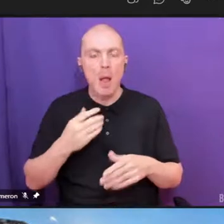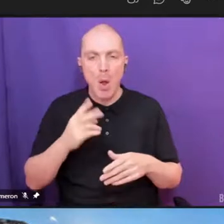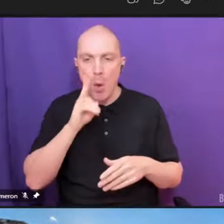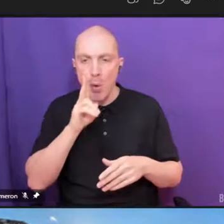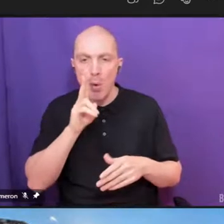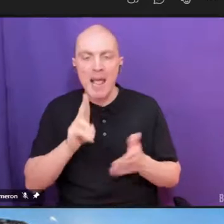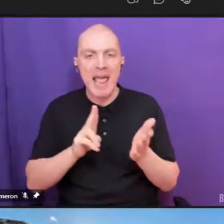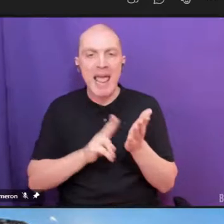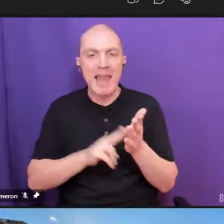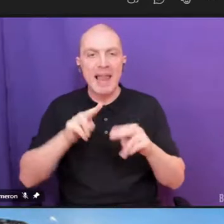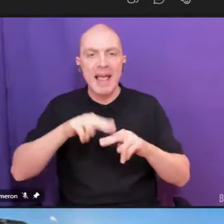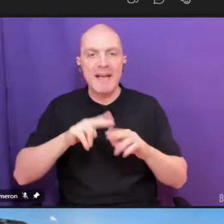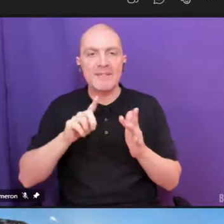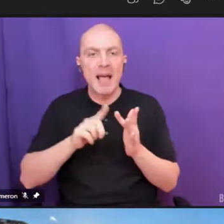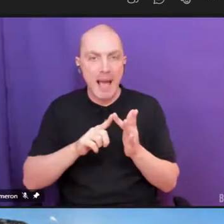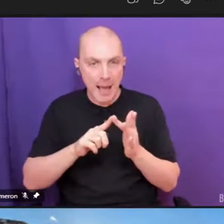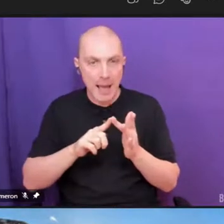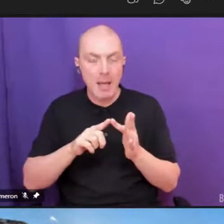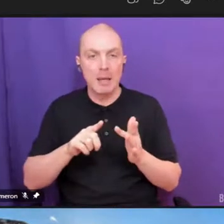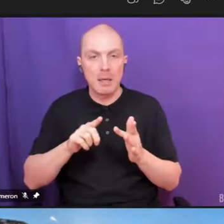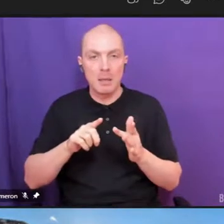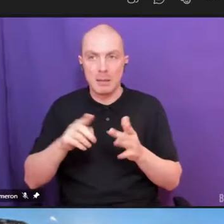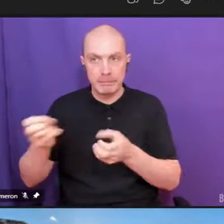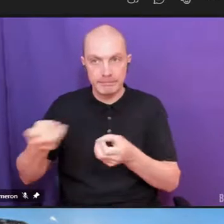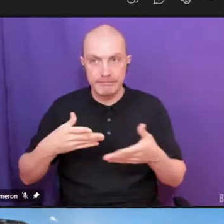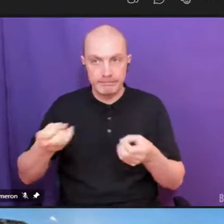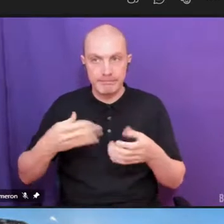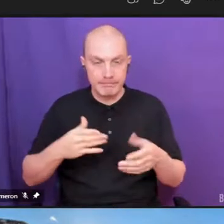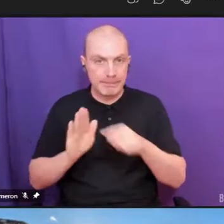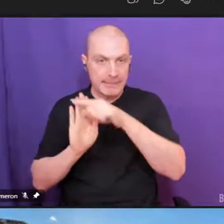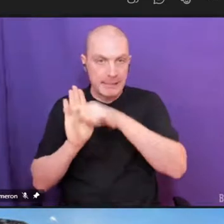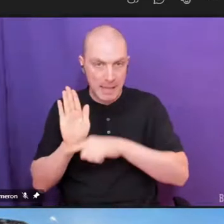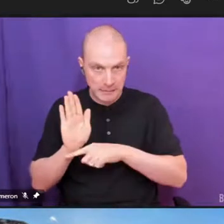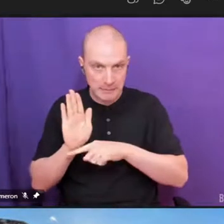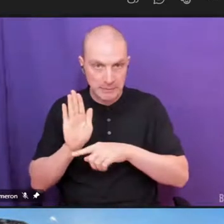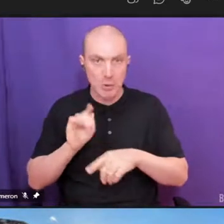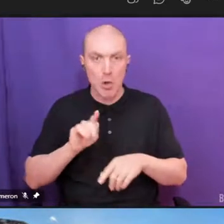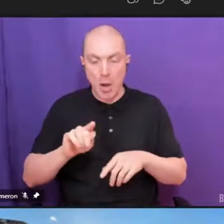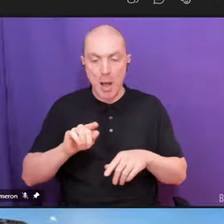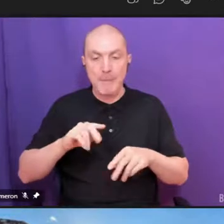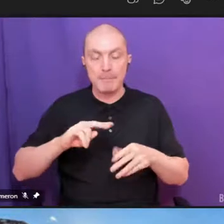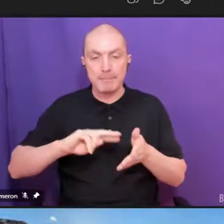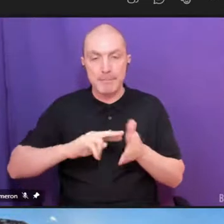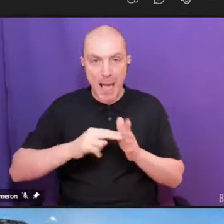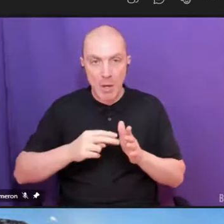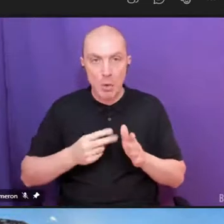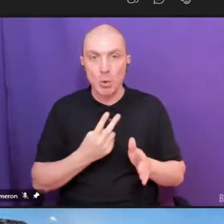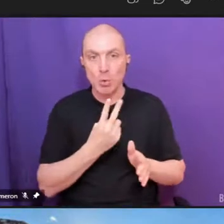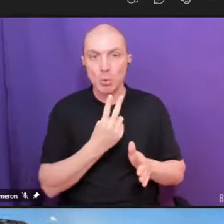new audit plans for 22-23, doing some further testing in that area.